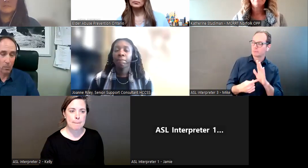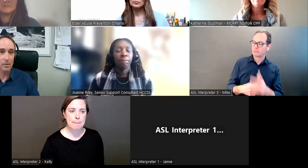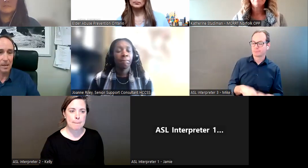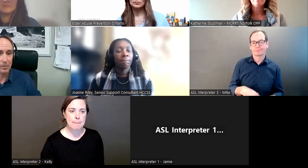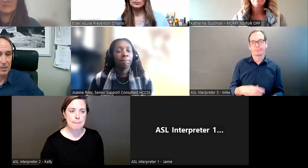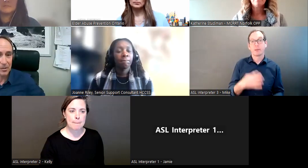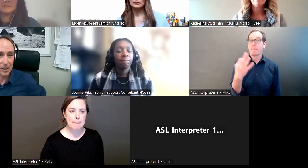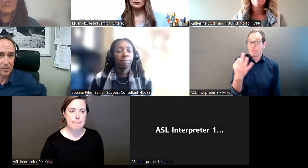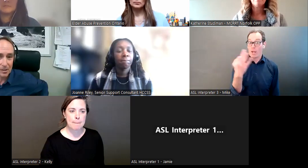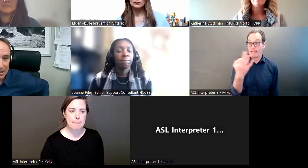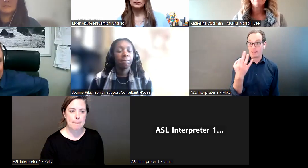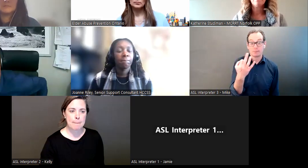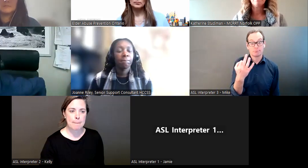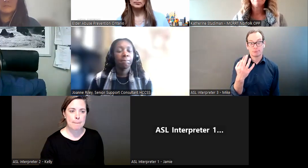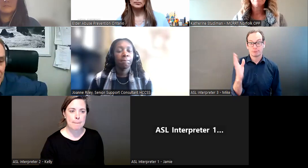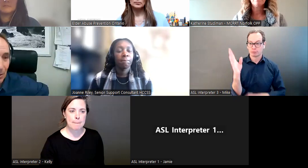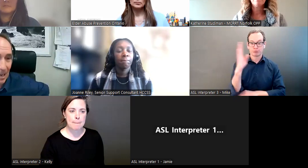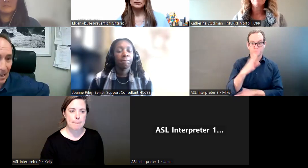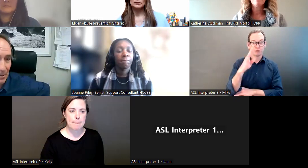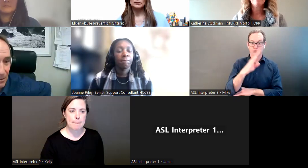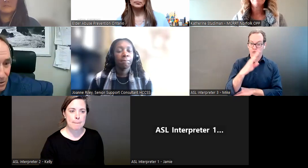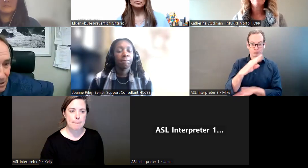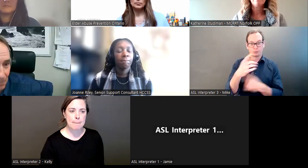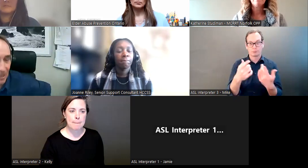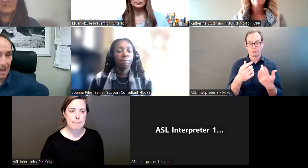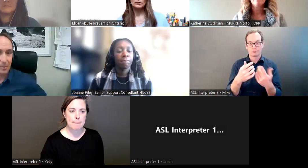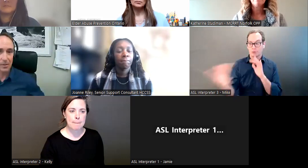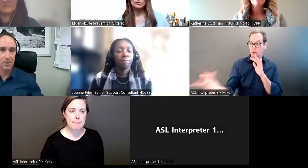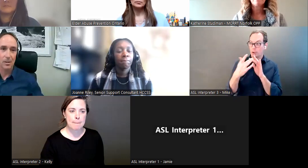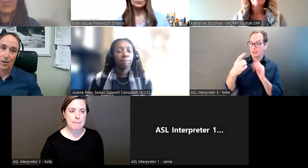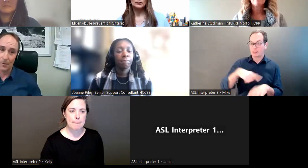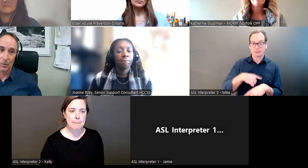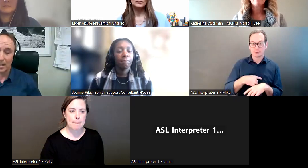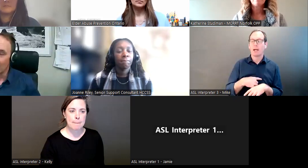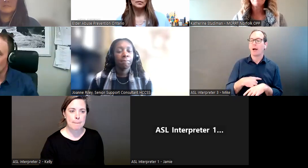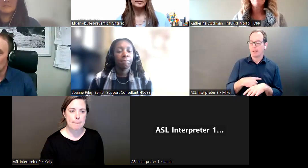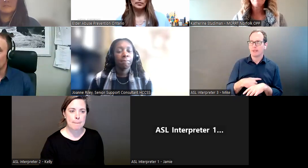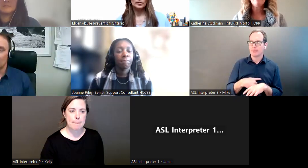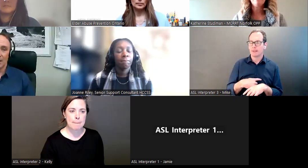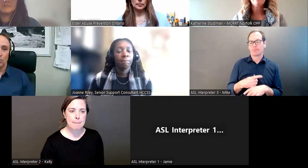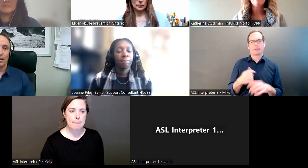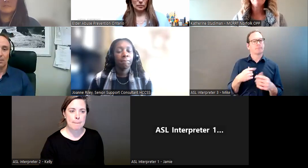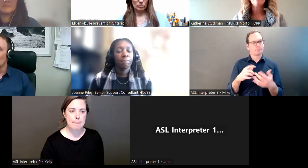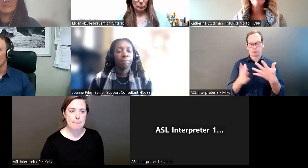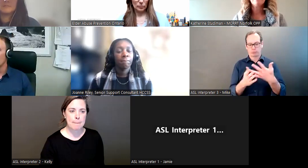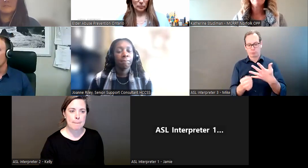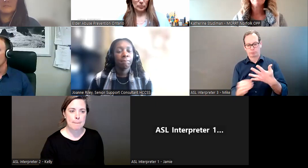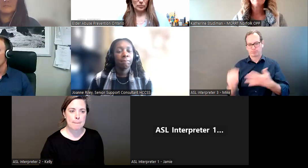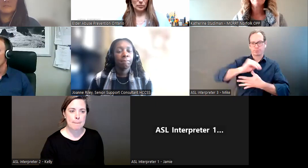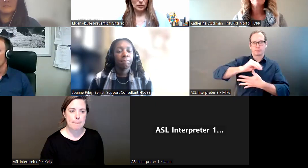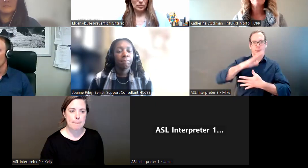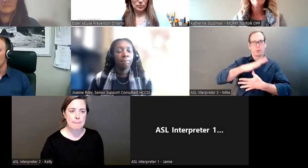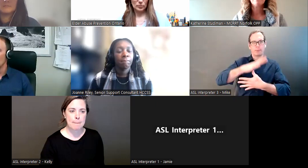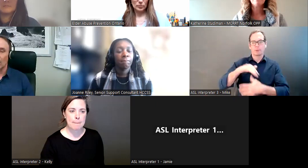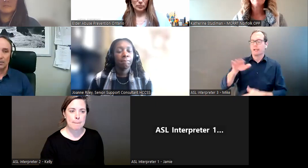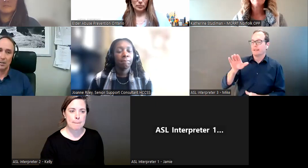we want to be able to discuss a safety plan should something happen on the weekend. So that's one of the important elements